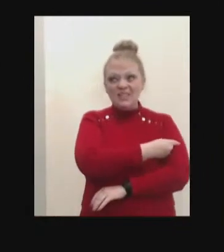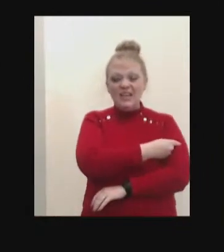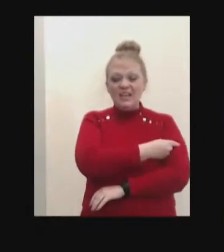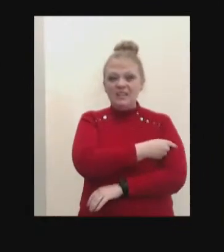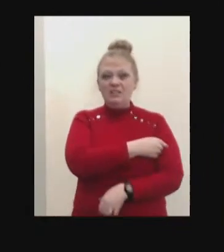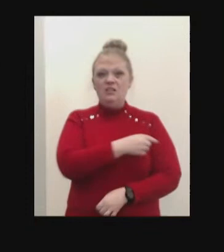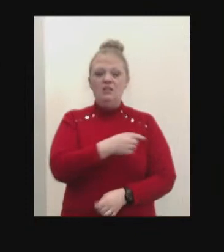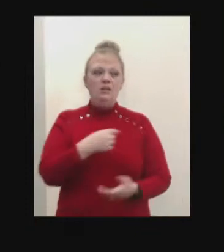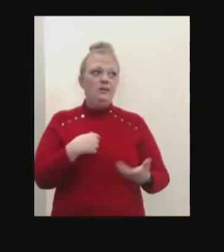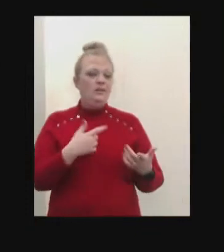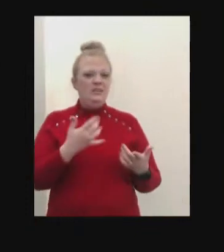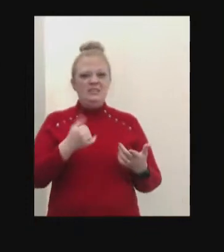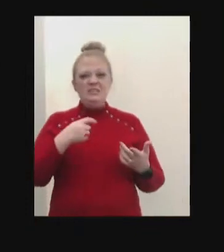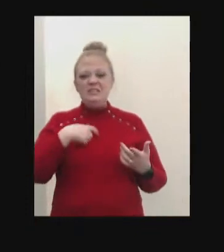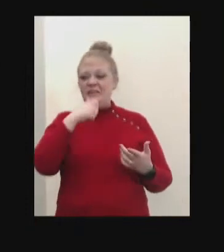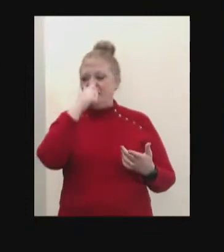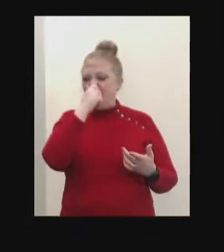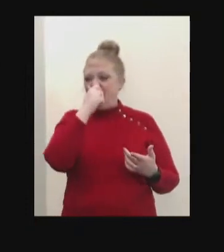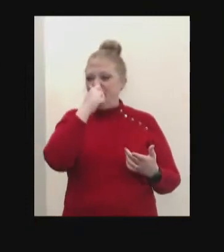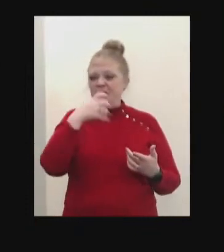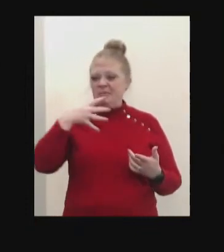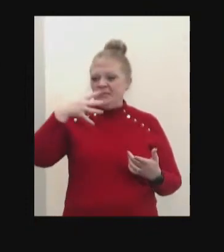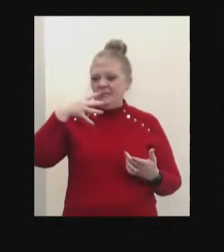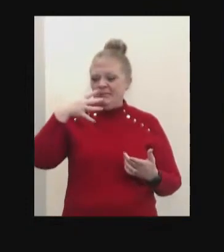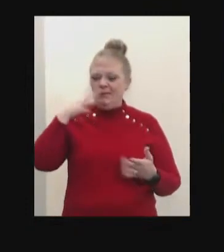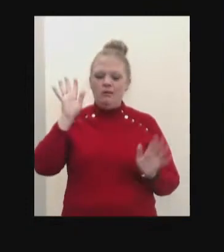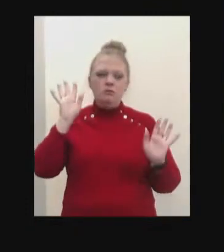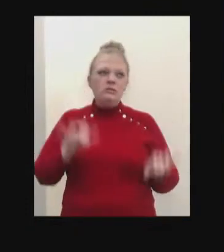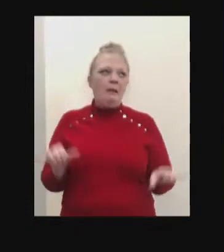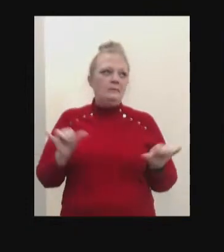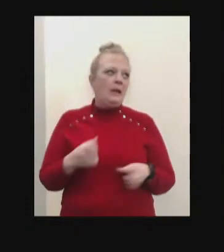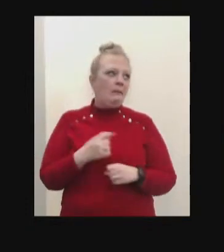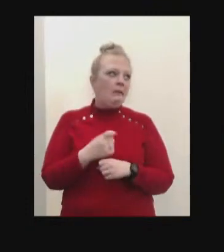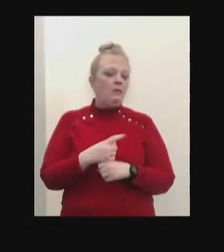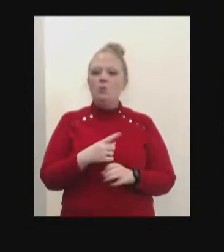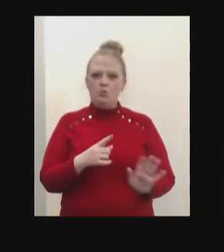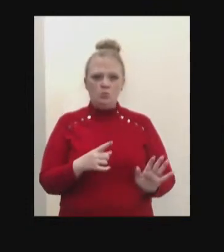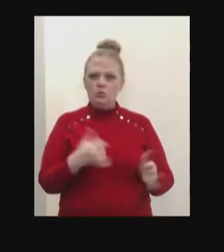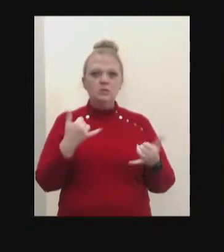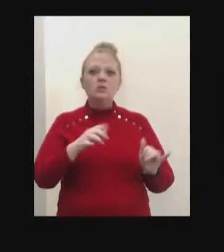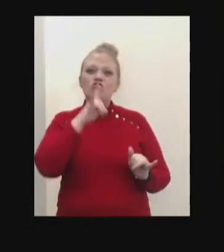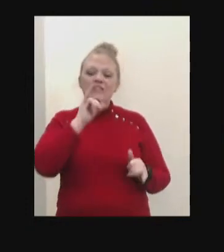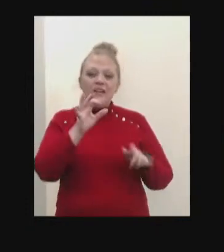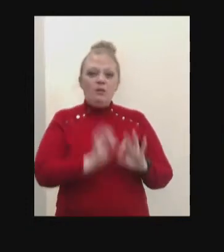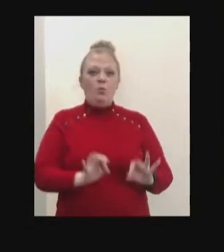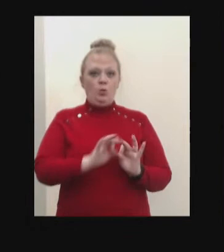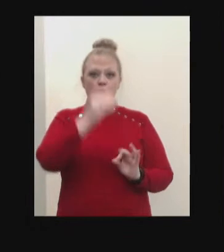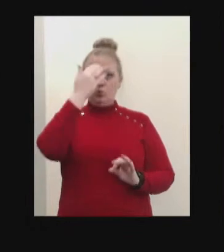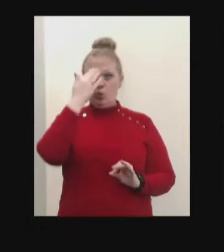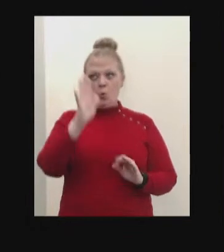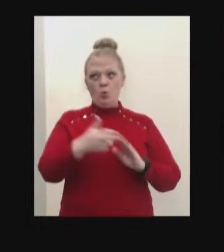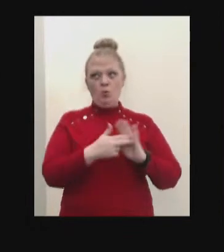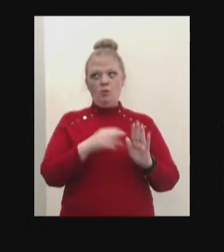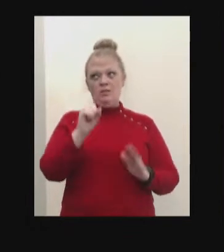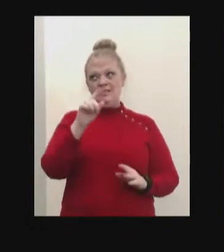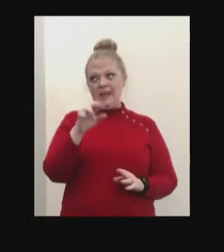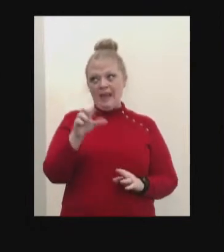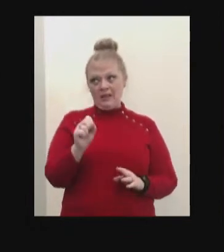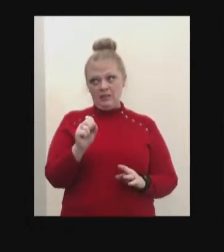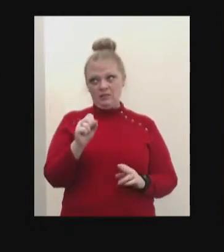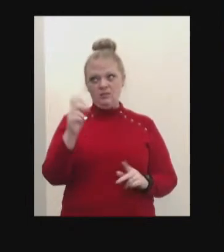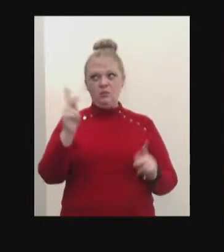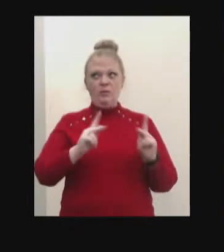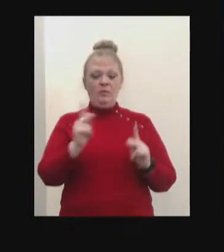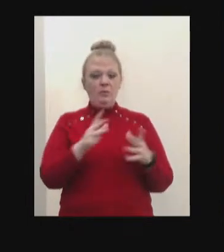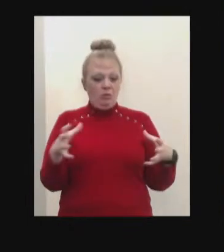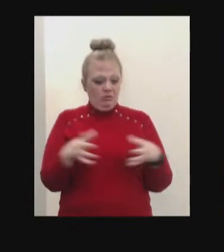little sniffle, something you think you get every year, it's really important to know your status, especially now in the holiday season when people are getting together in